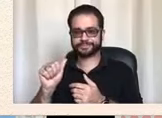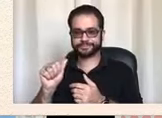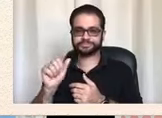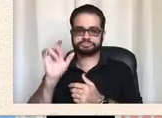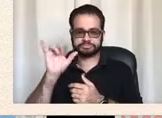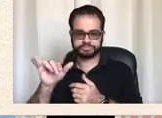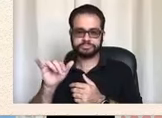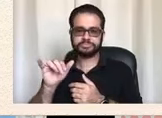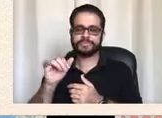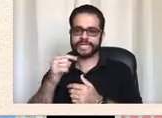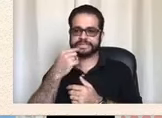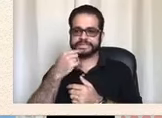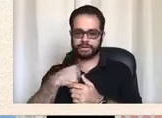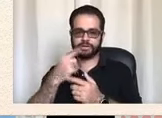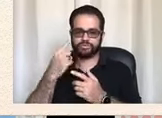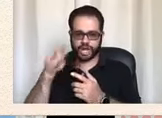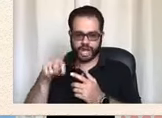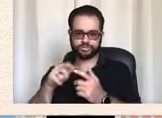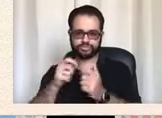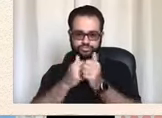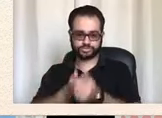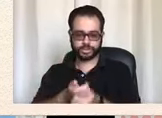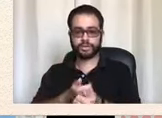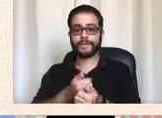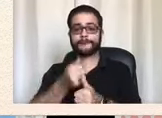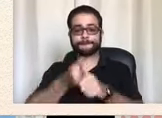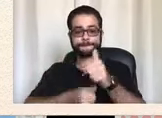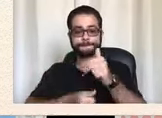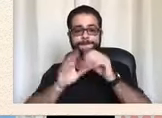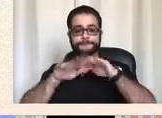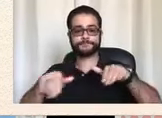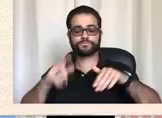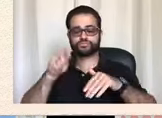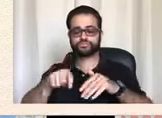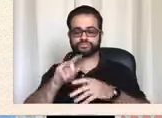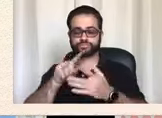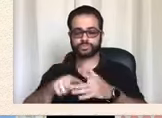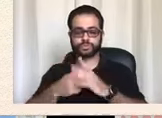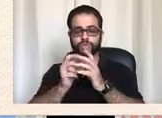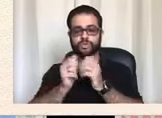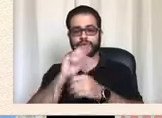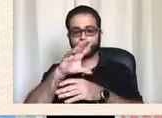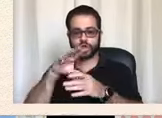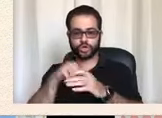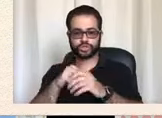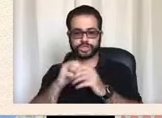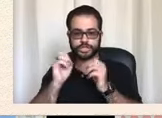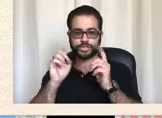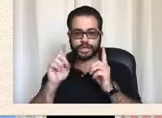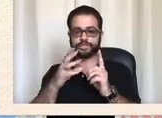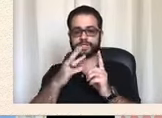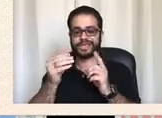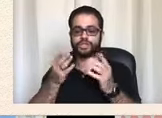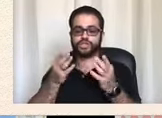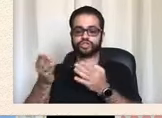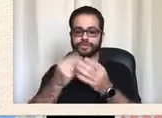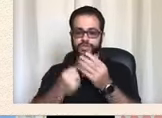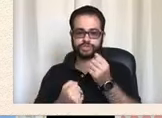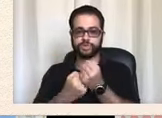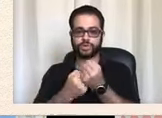tells us. Every child should start with an inclusionary education and then services supported to meet their